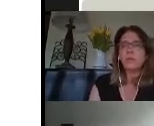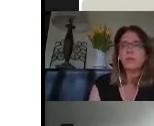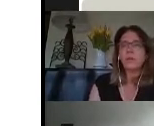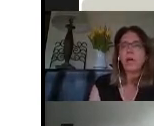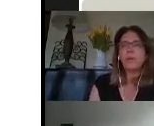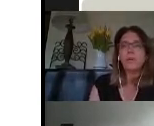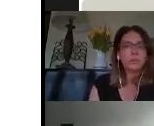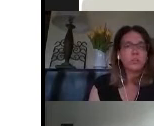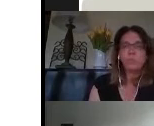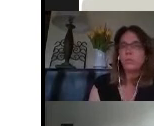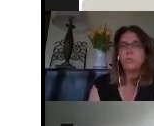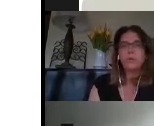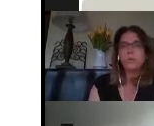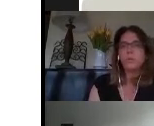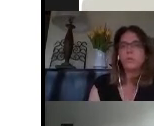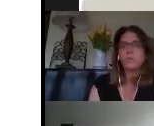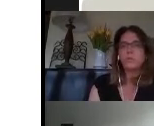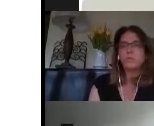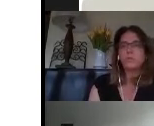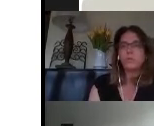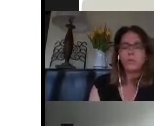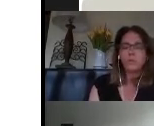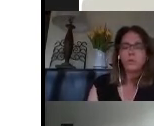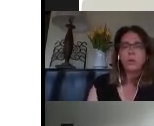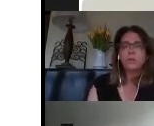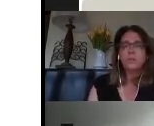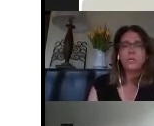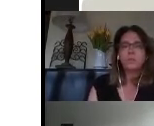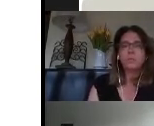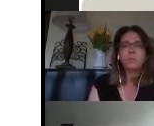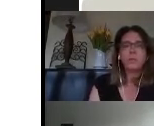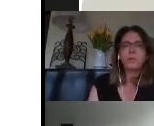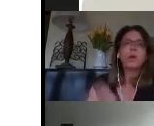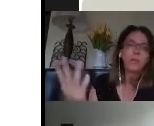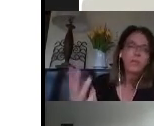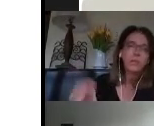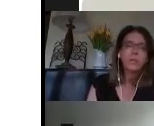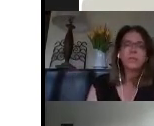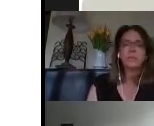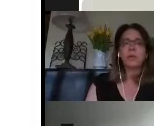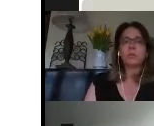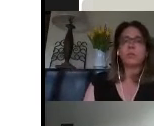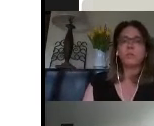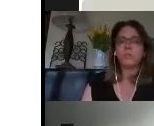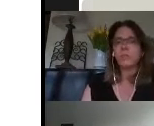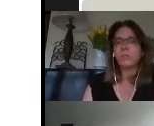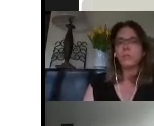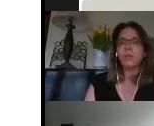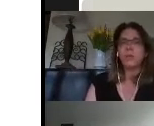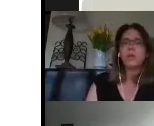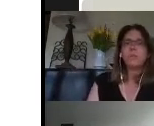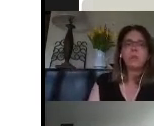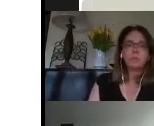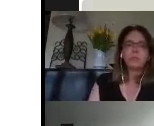sorry. I'll be here as long as you want to be here, but I want to be respectful of your time that we can. Oh, and it does have the opportunity for some